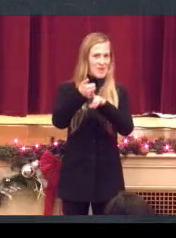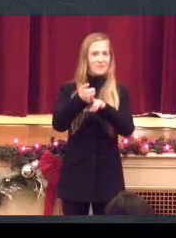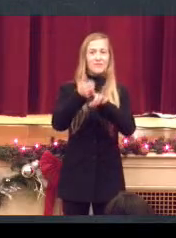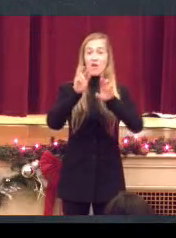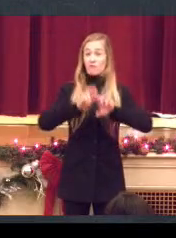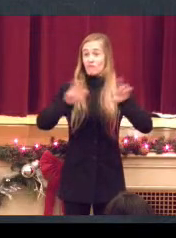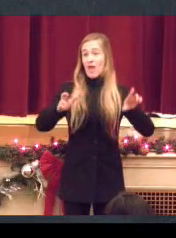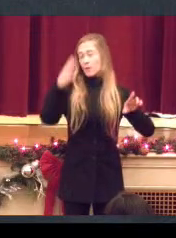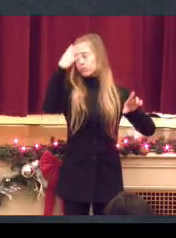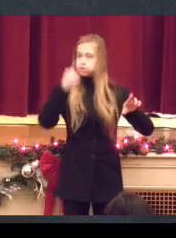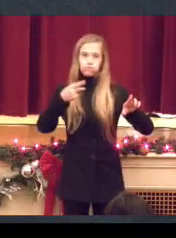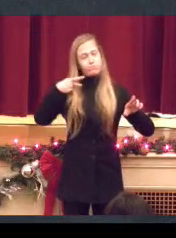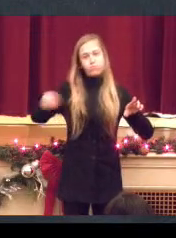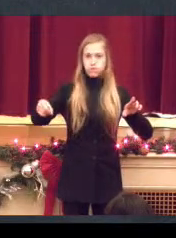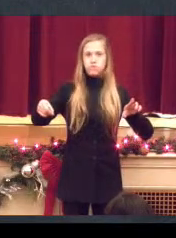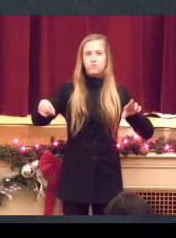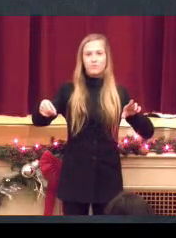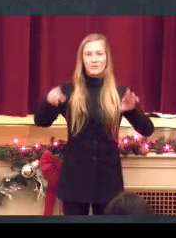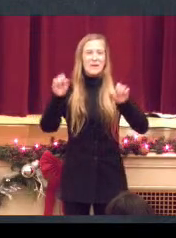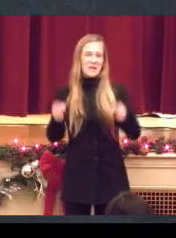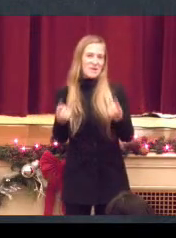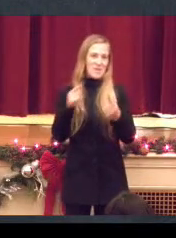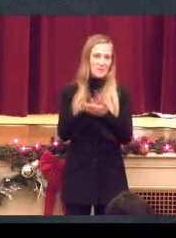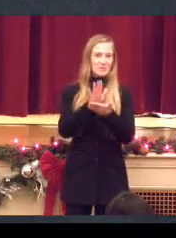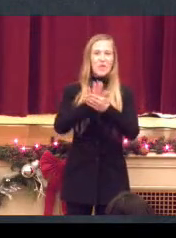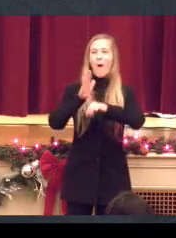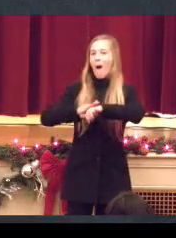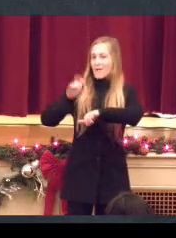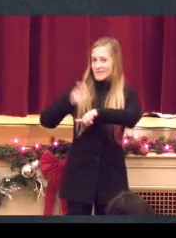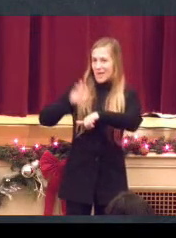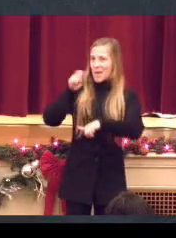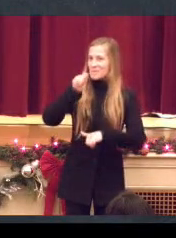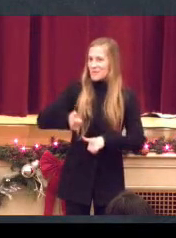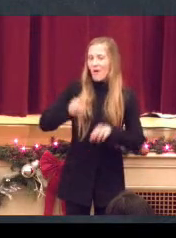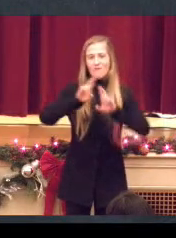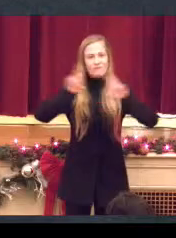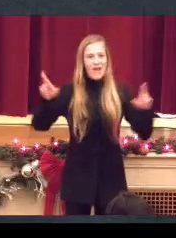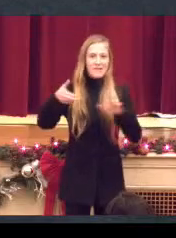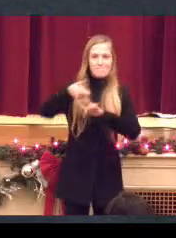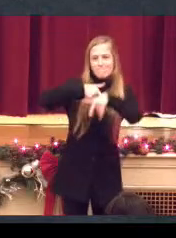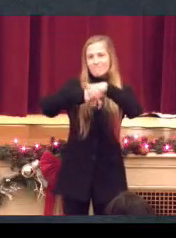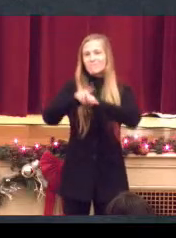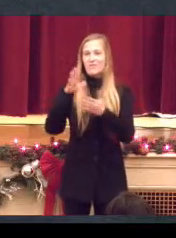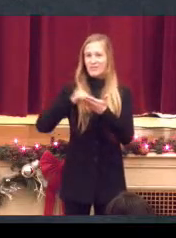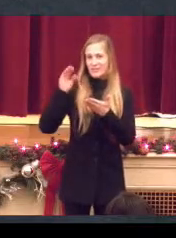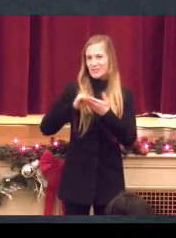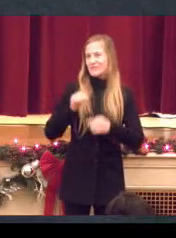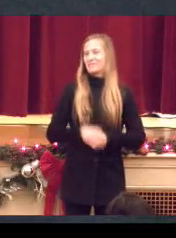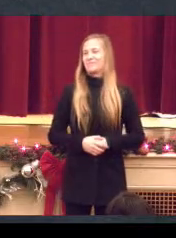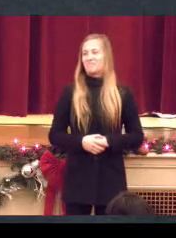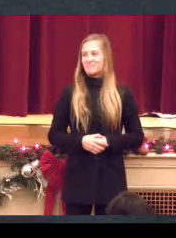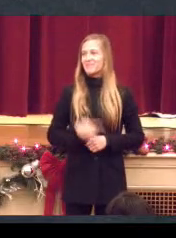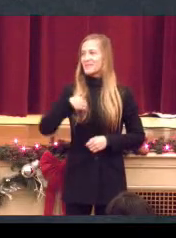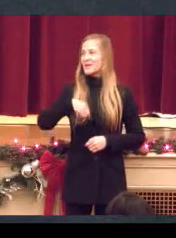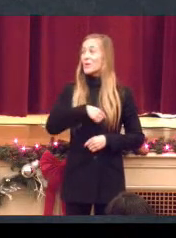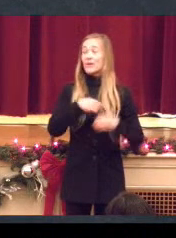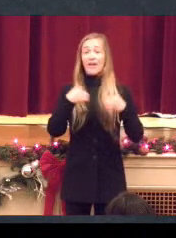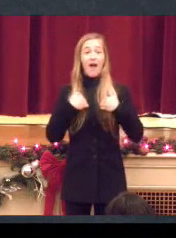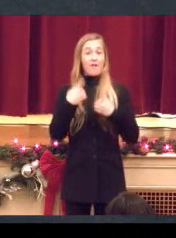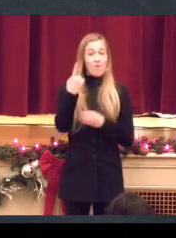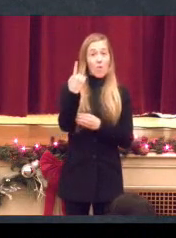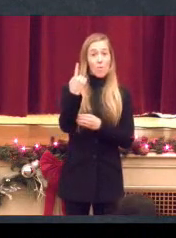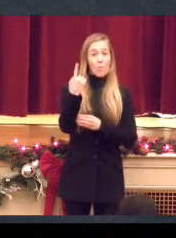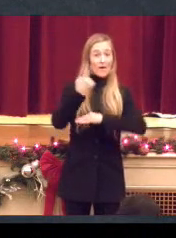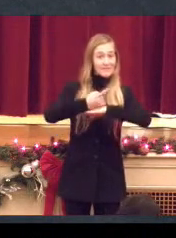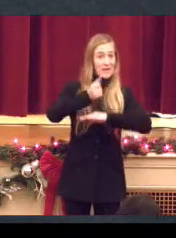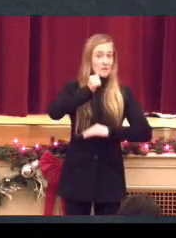so that they can come to school on time tomorrow, ready to learn. And we have just one day